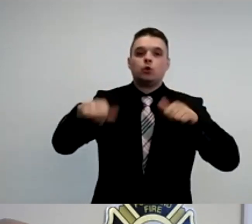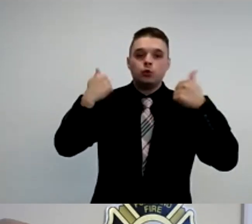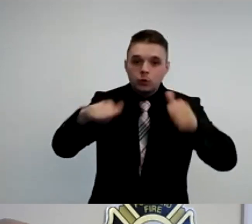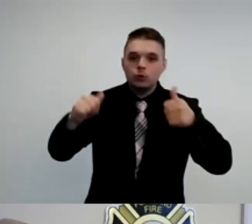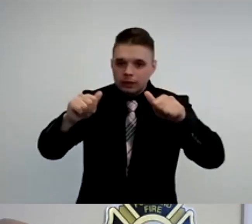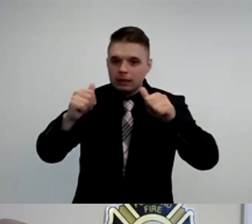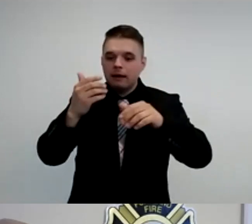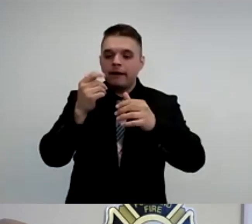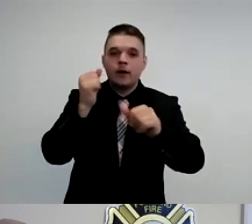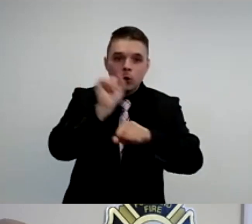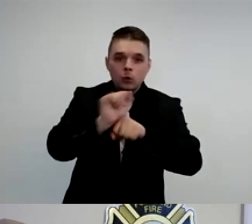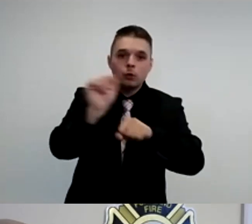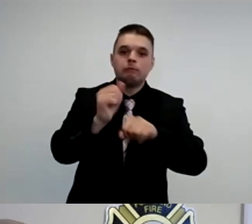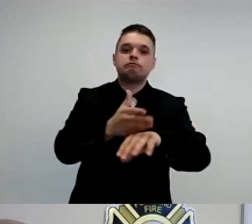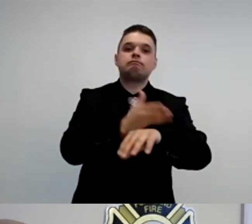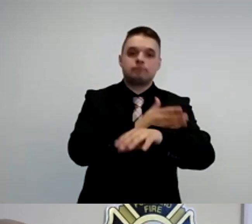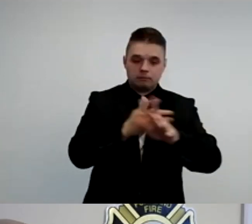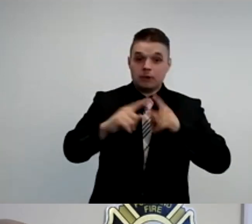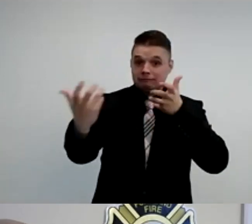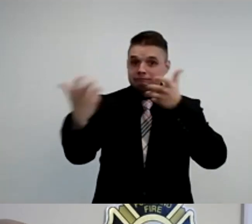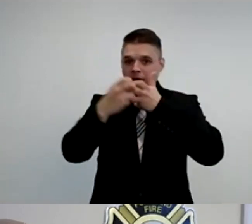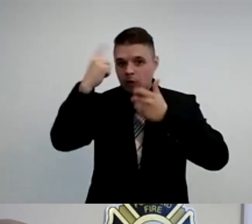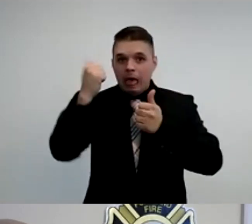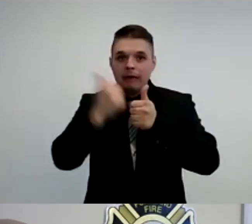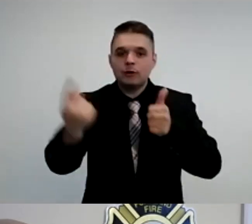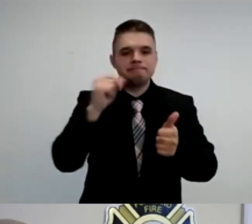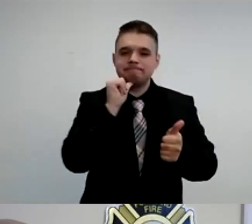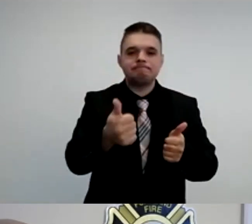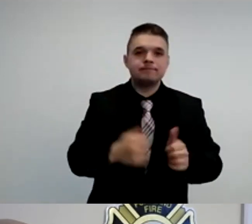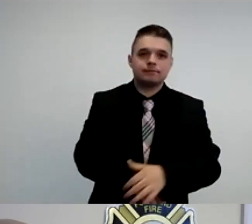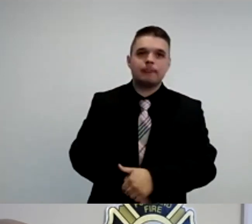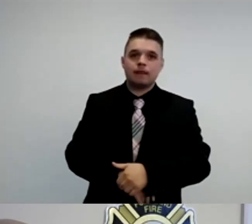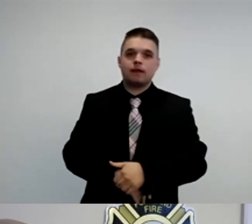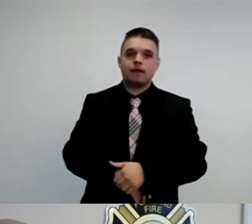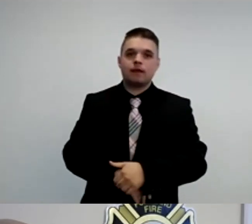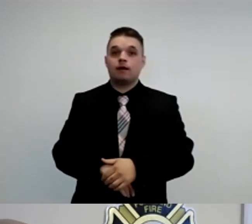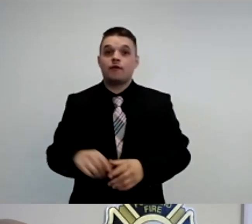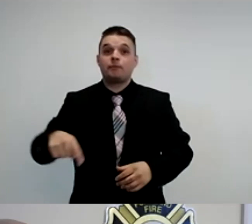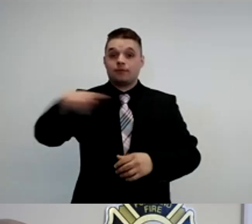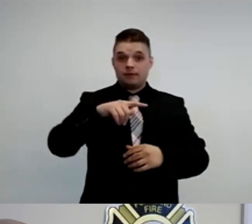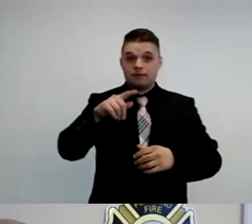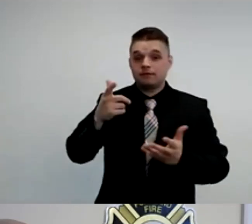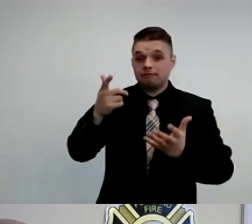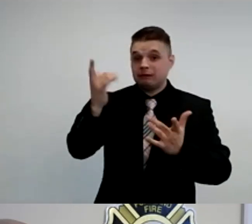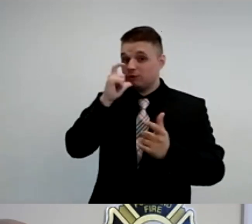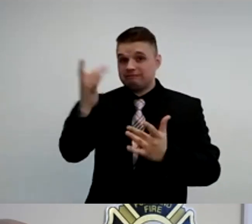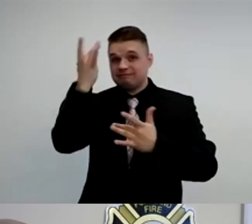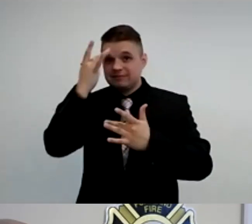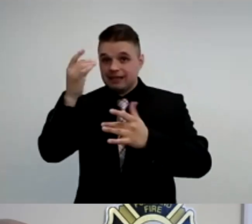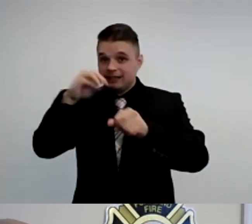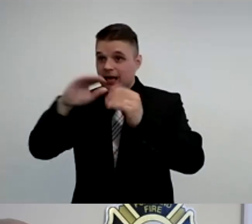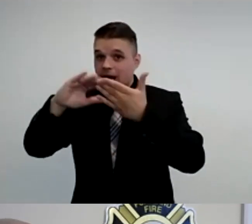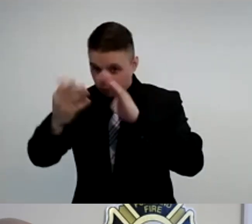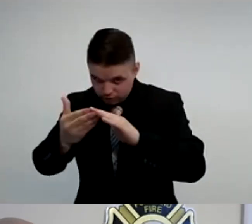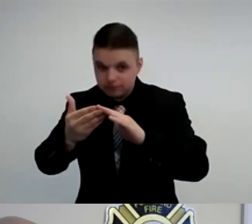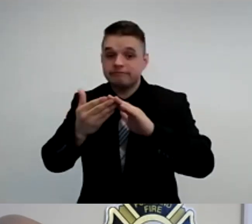much actual disease we have in our community. Yeah, and I'll just chime in from a public health standpoint. We have